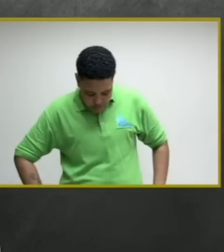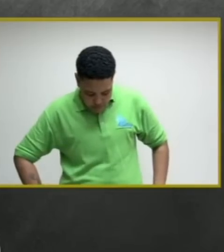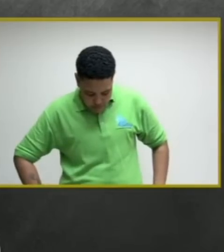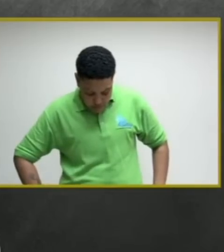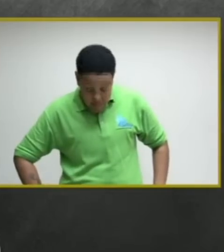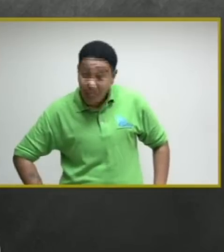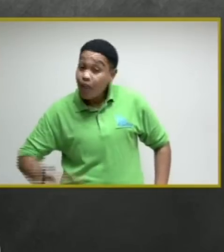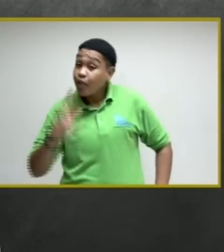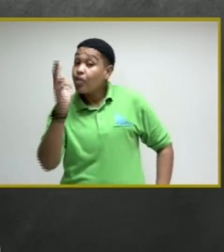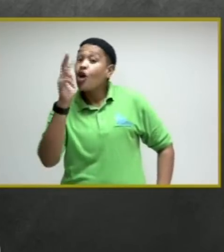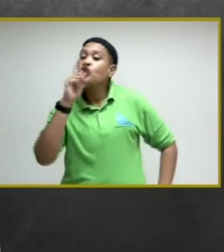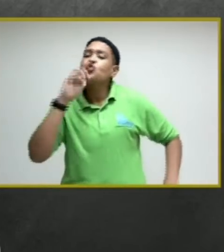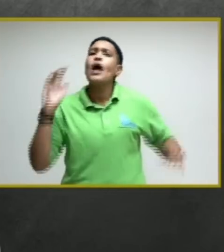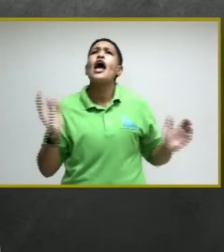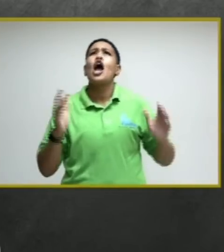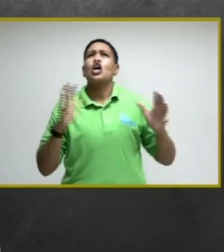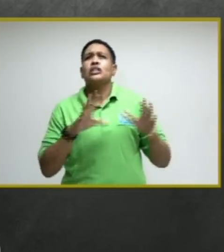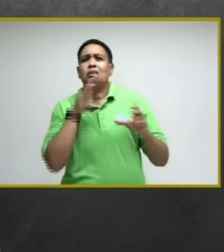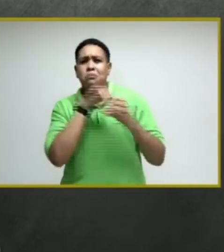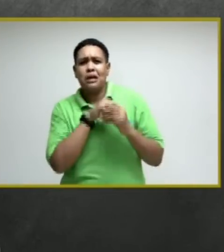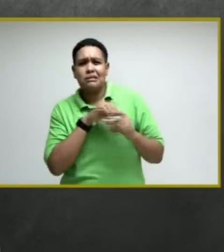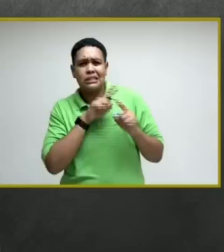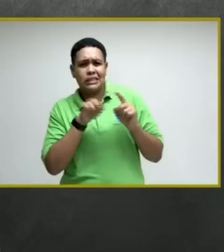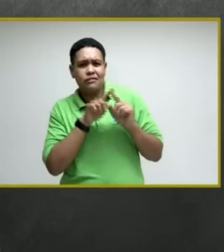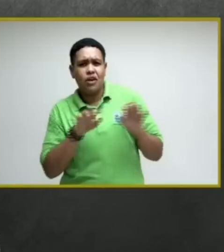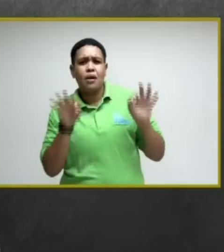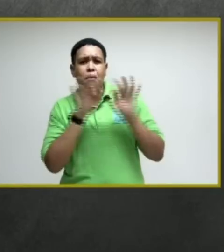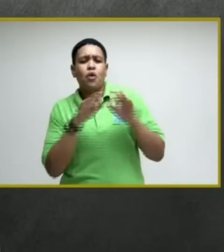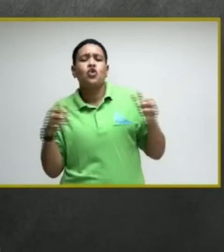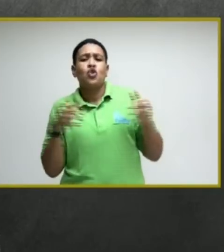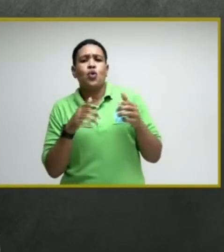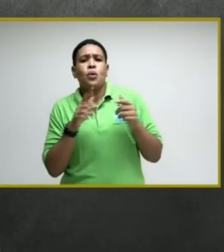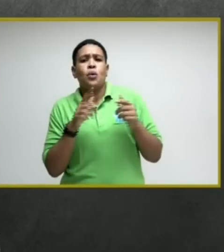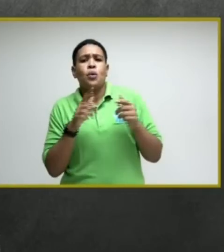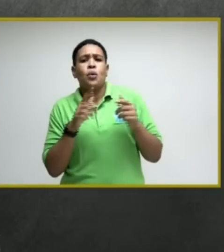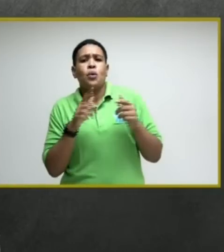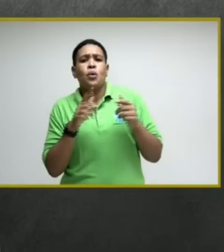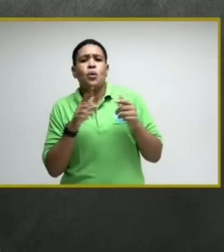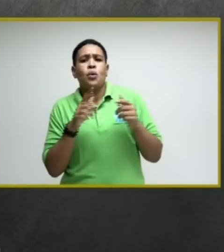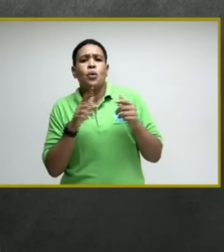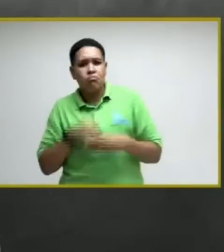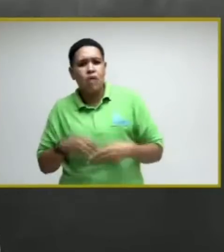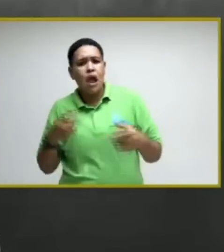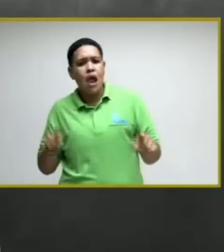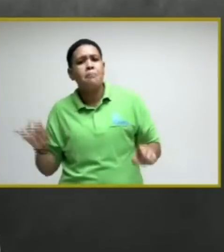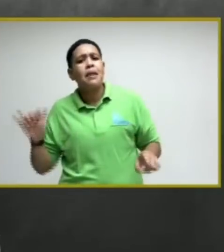stakeholder groups and various sectoral groups, such as